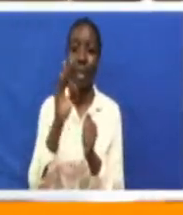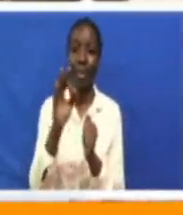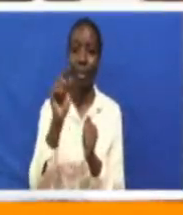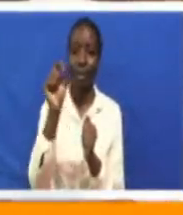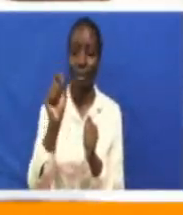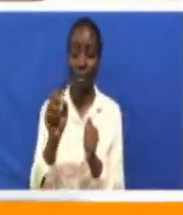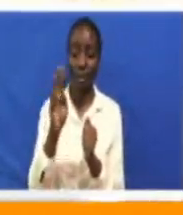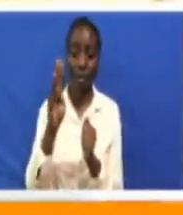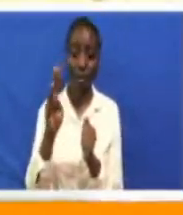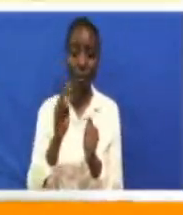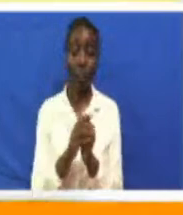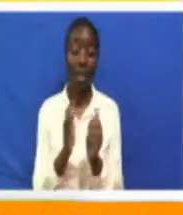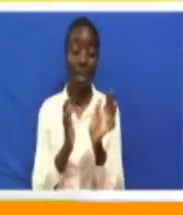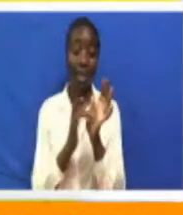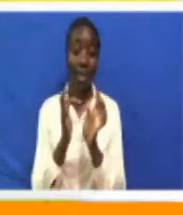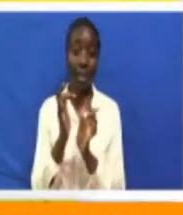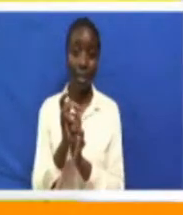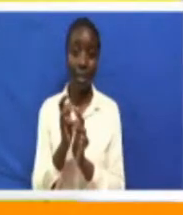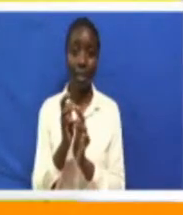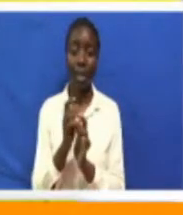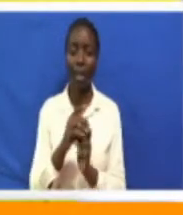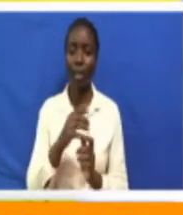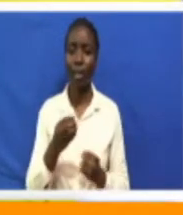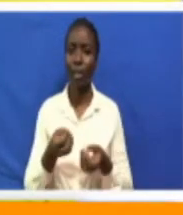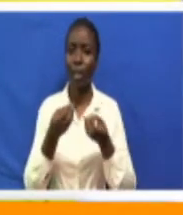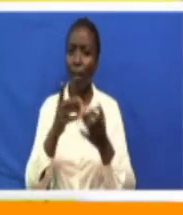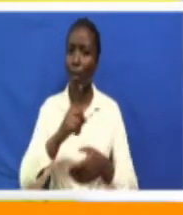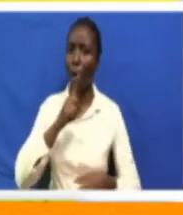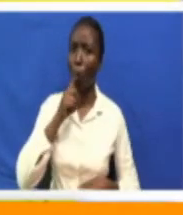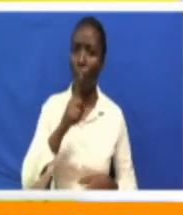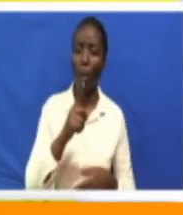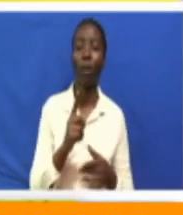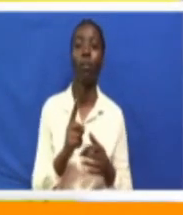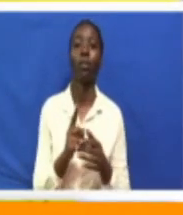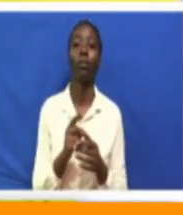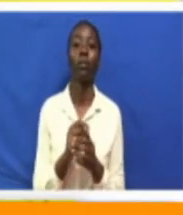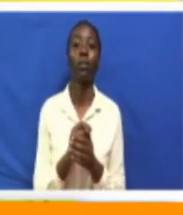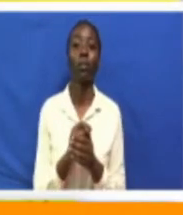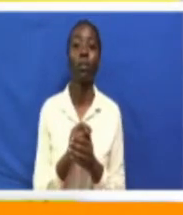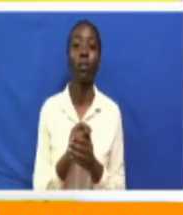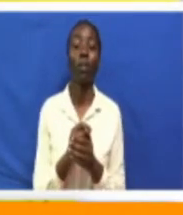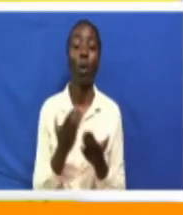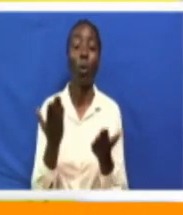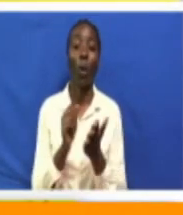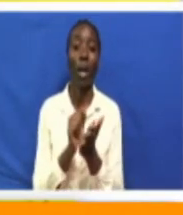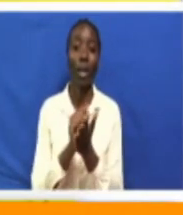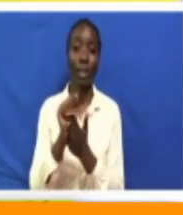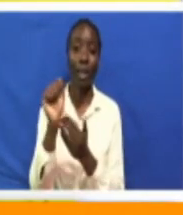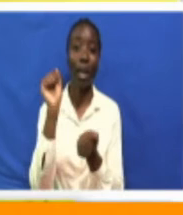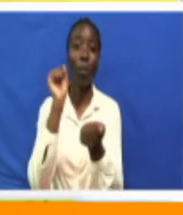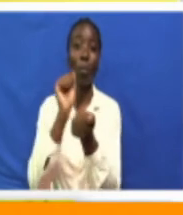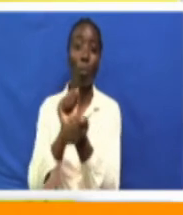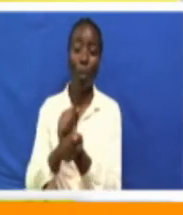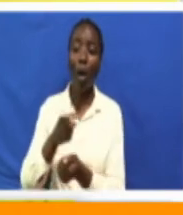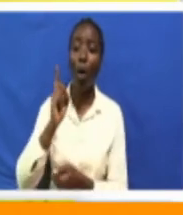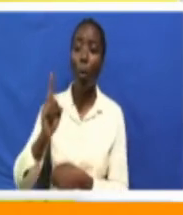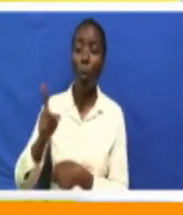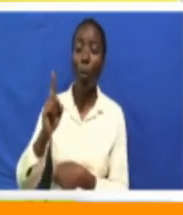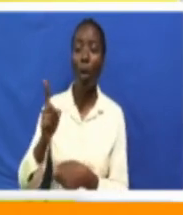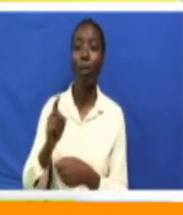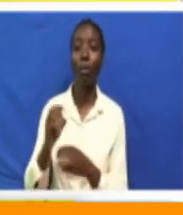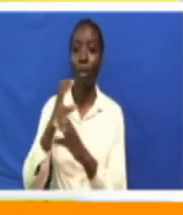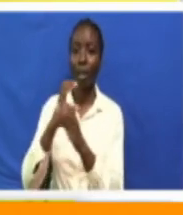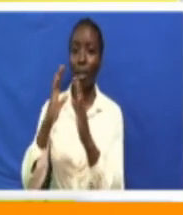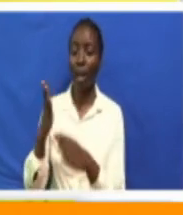so demanding is this command of Jesus Christ that Saint Paul warns his Christians at